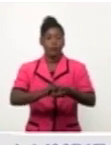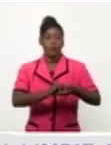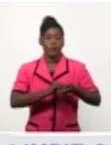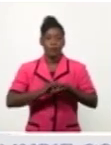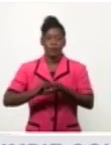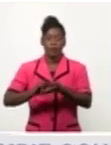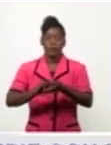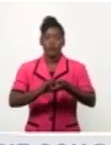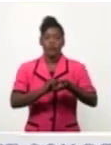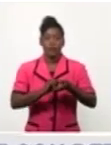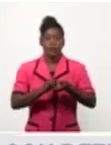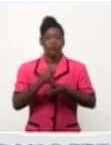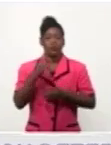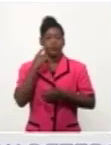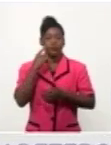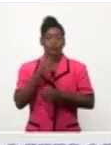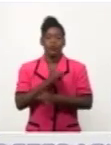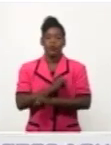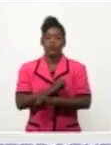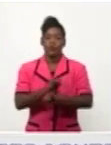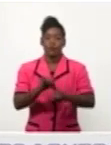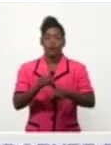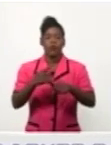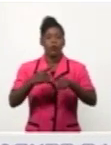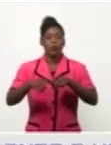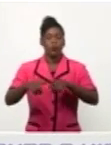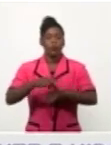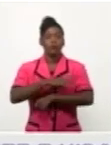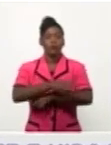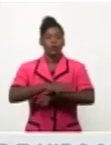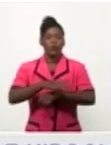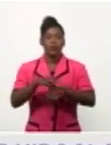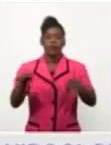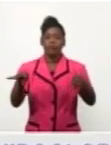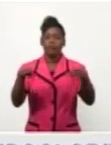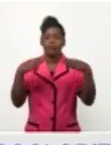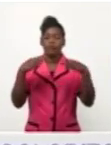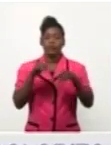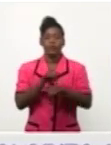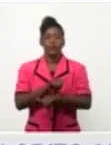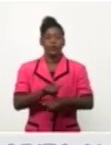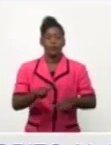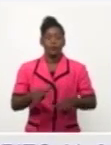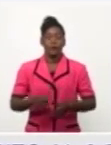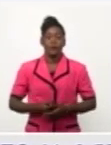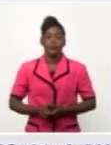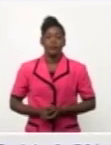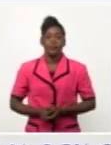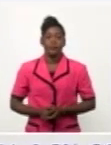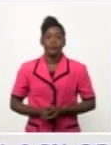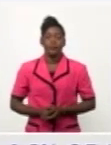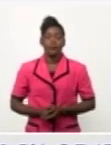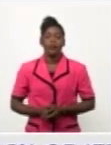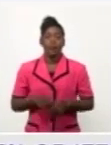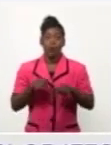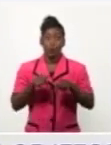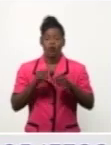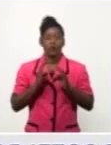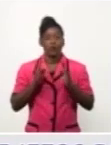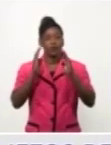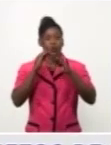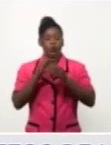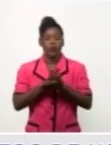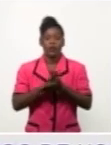and to our audience following us from different parts of the country. One more day